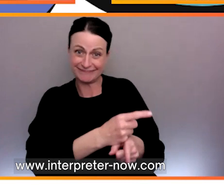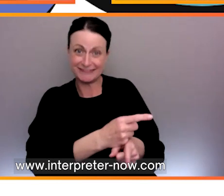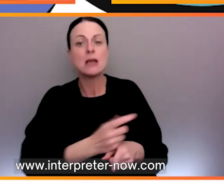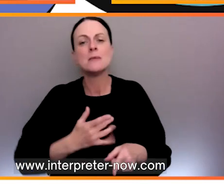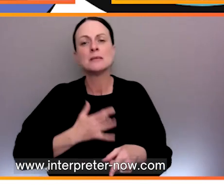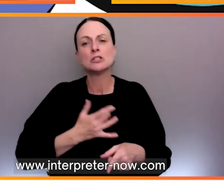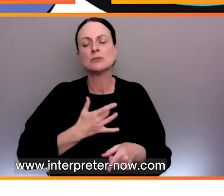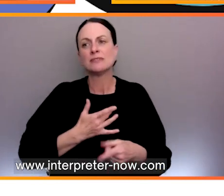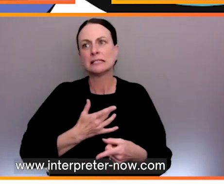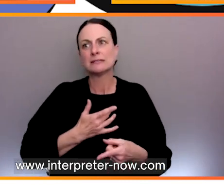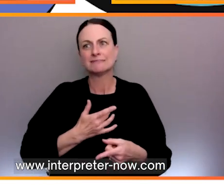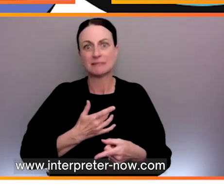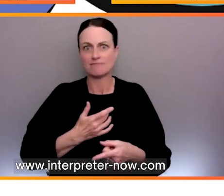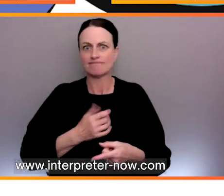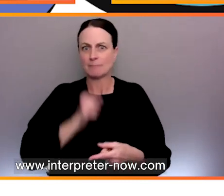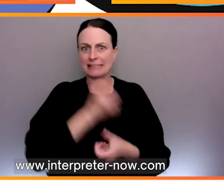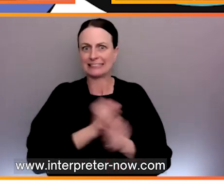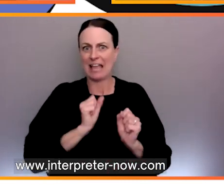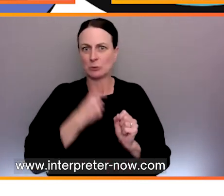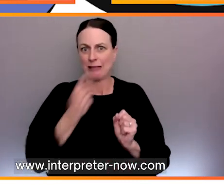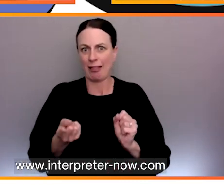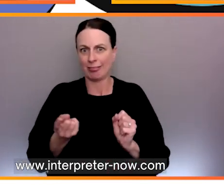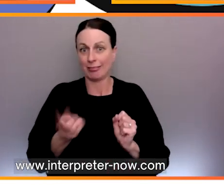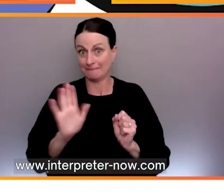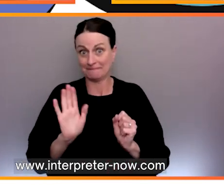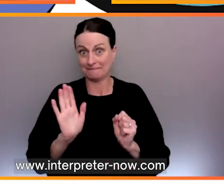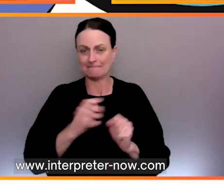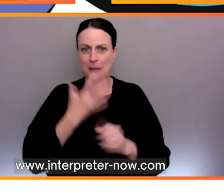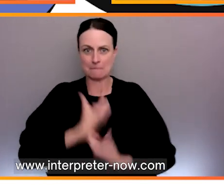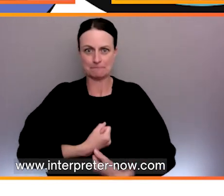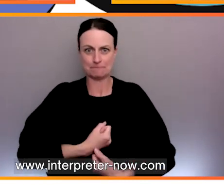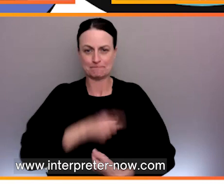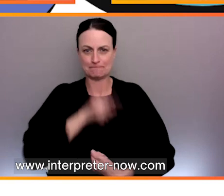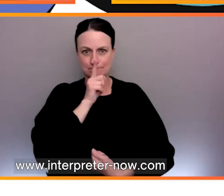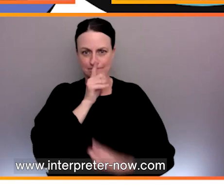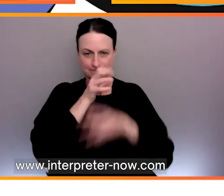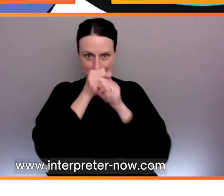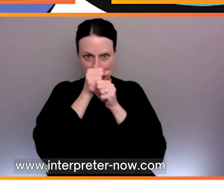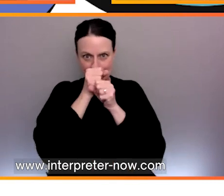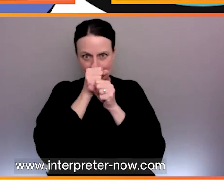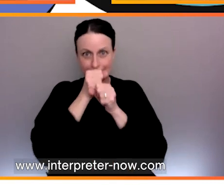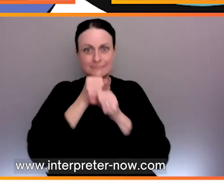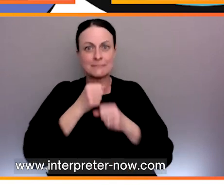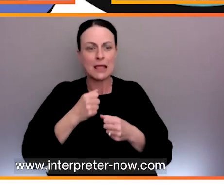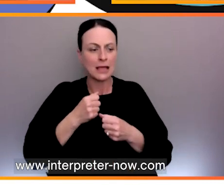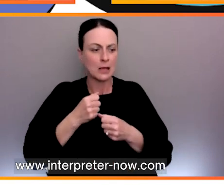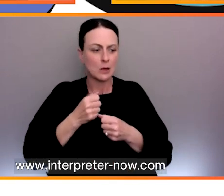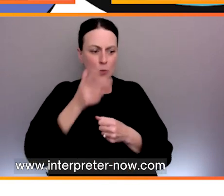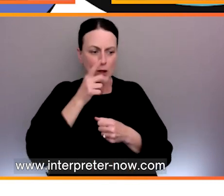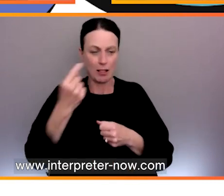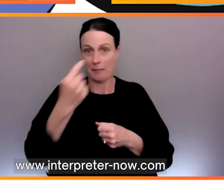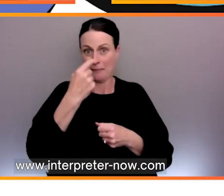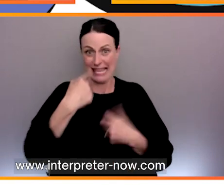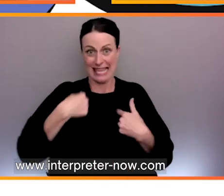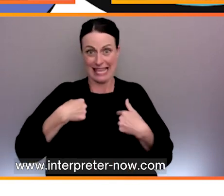Okay, am I going to be, I'm now, marked as the problem. Right. She's not all that. She can't